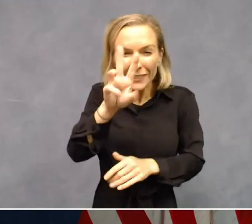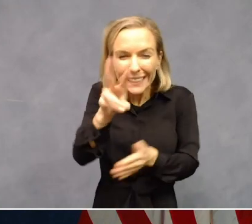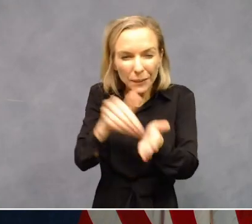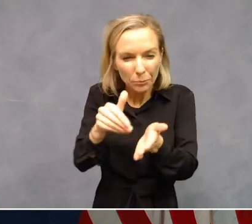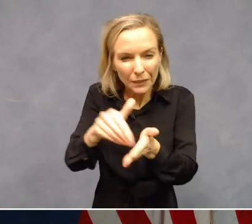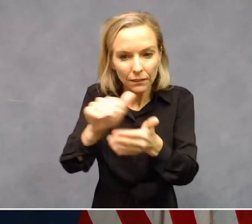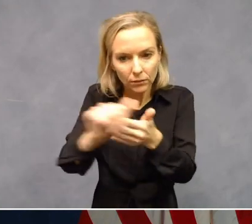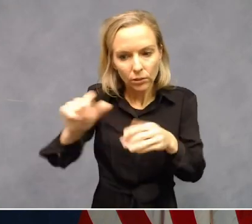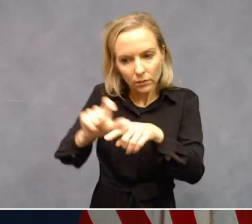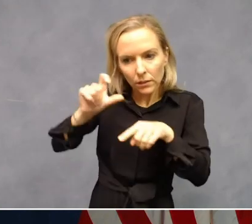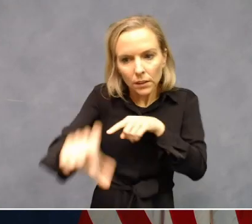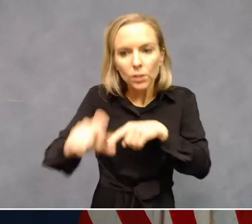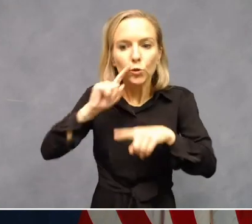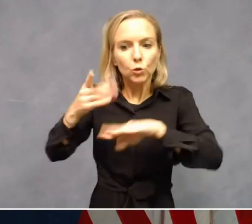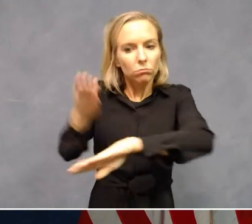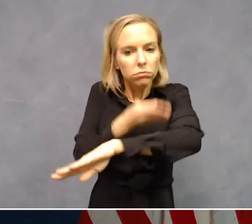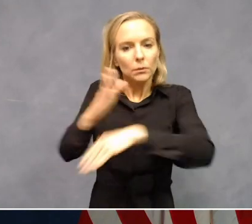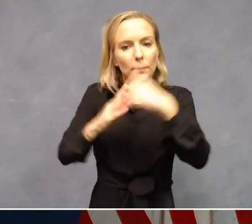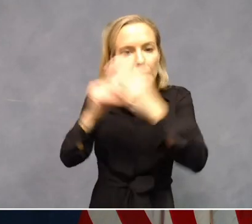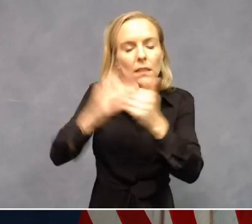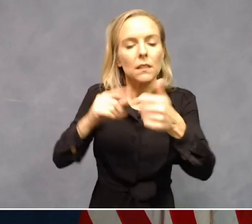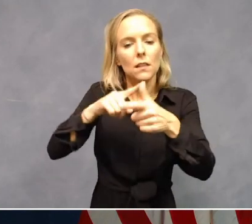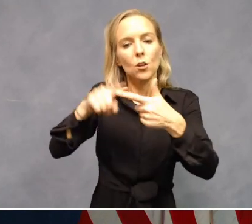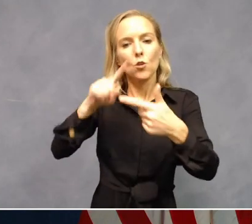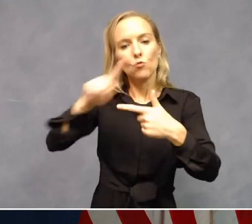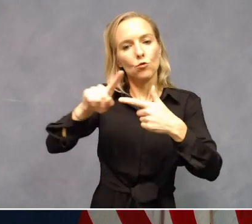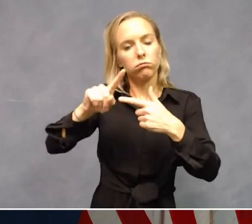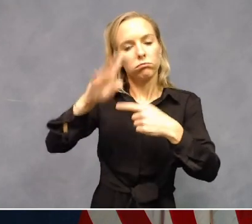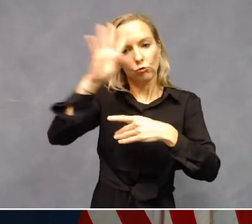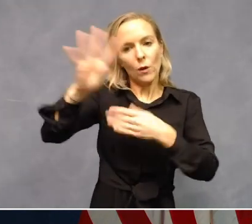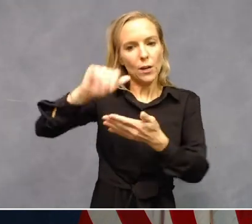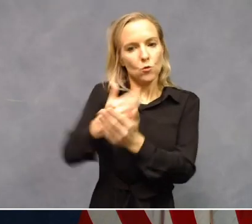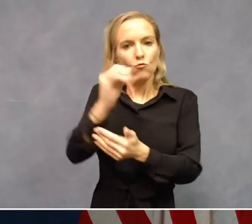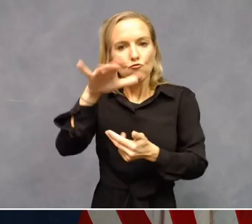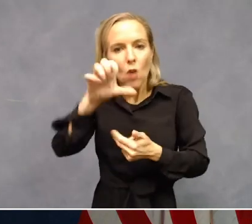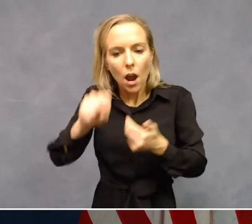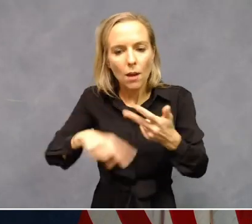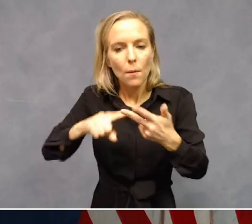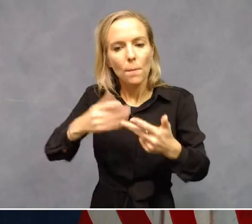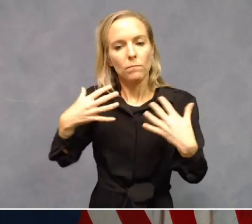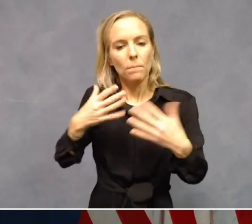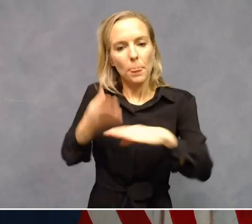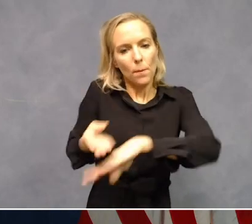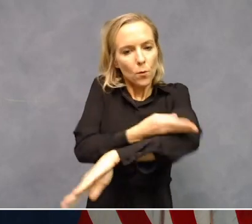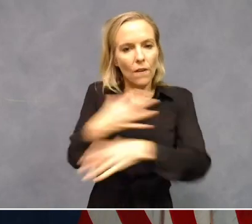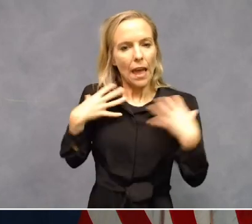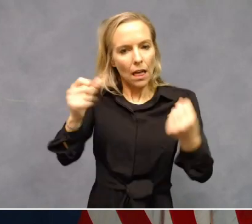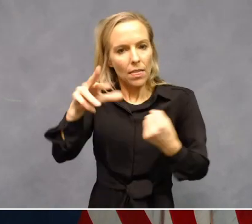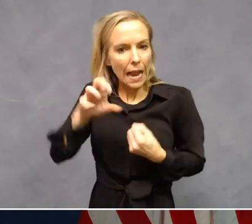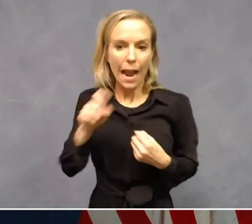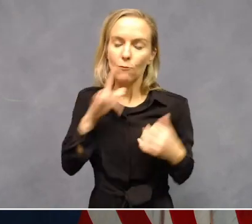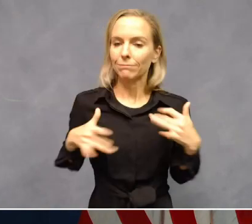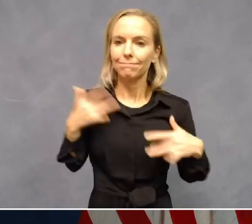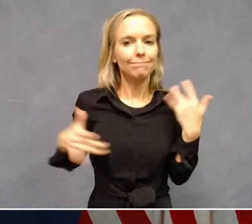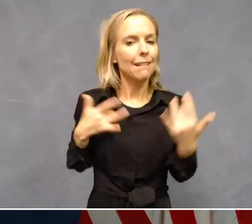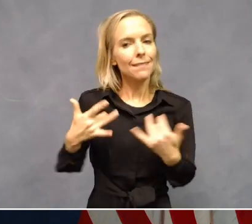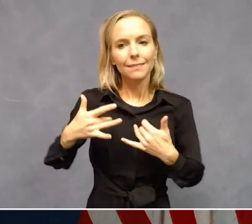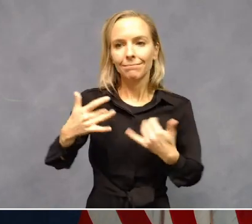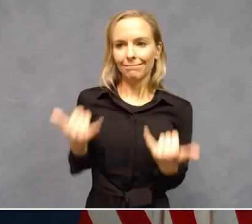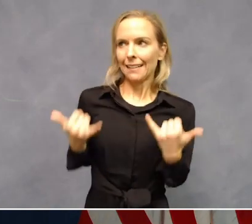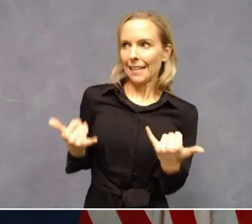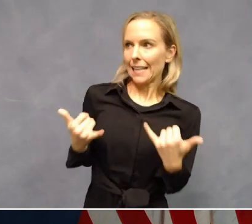infrastructure, create jobs, provide better health care. It's an exciting time that we are investing in Eastern